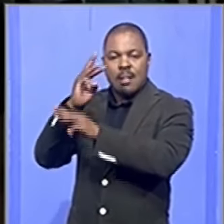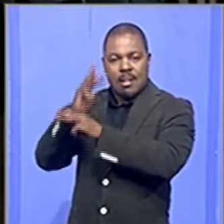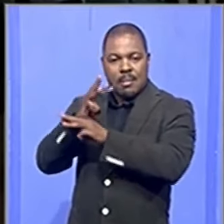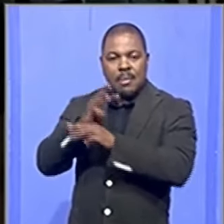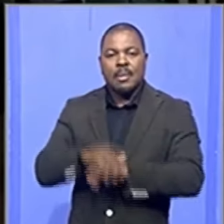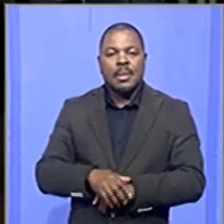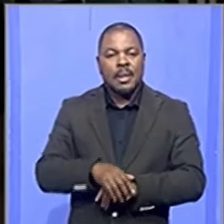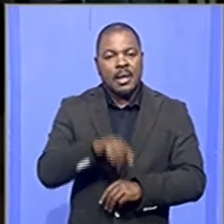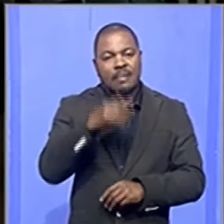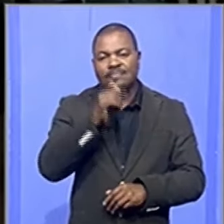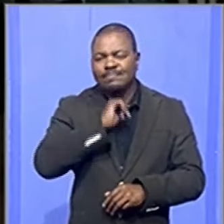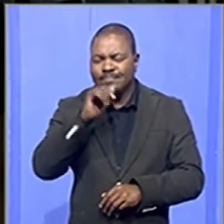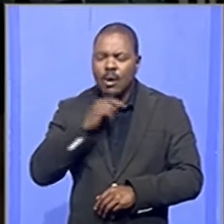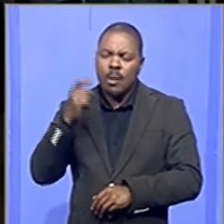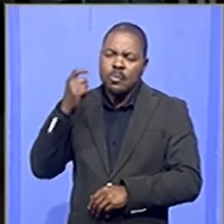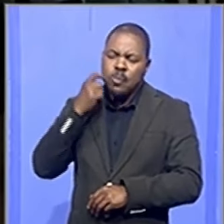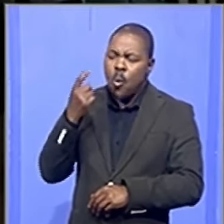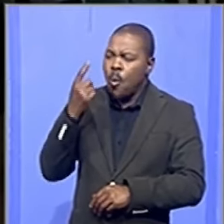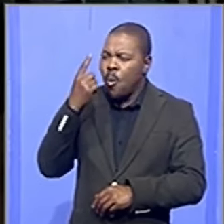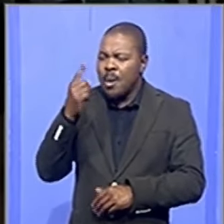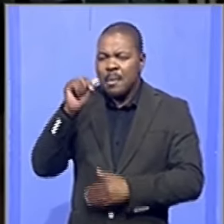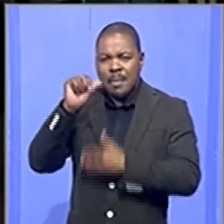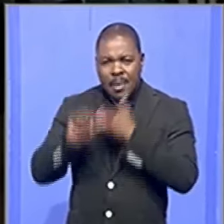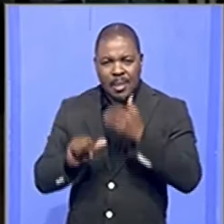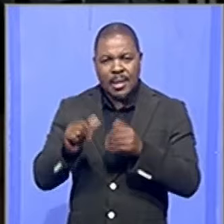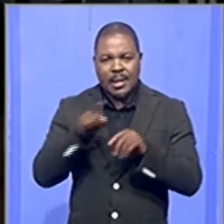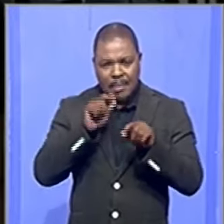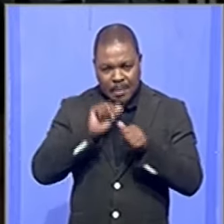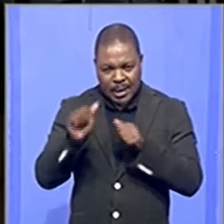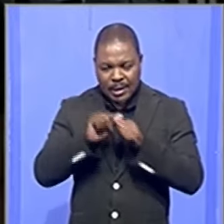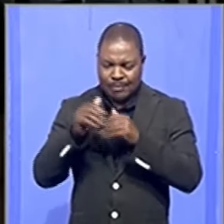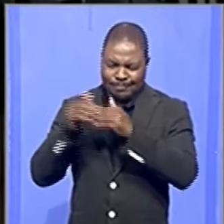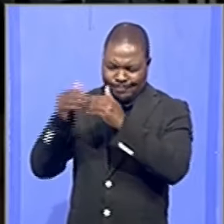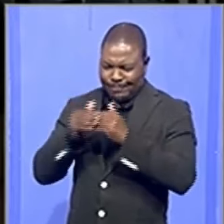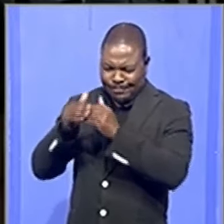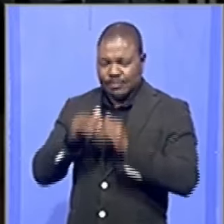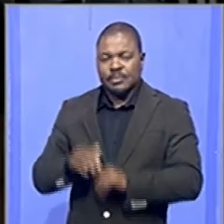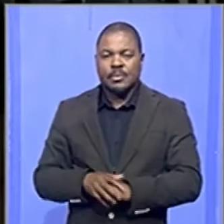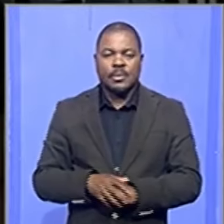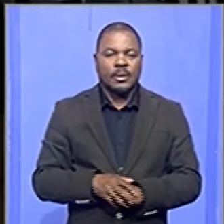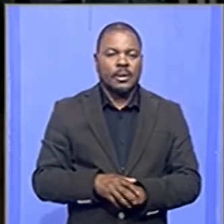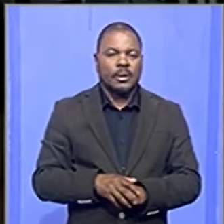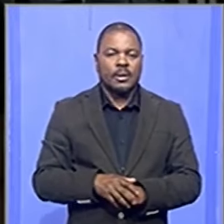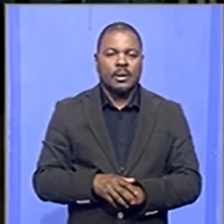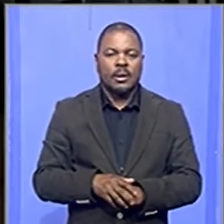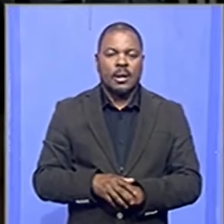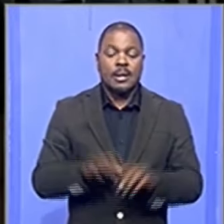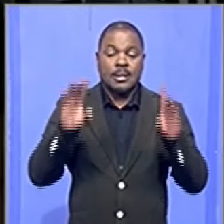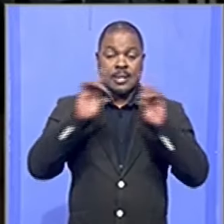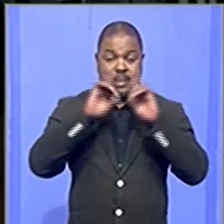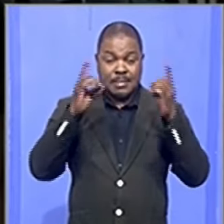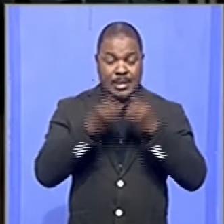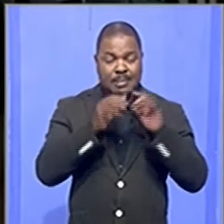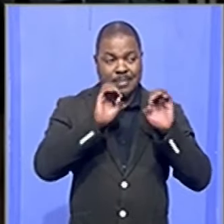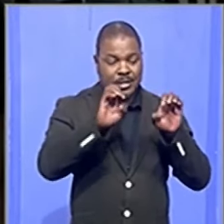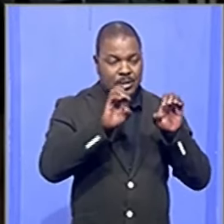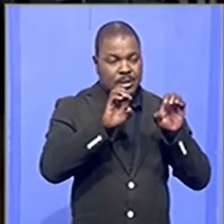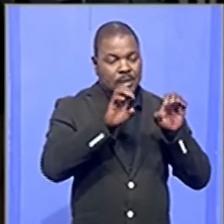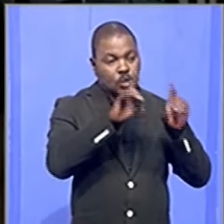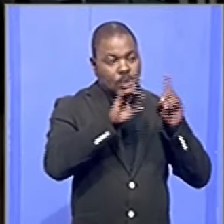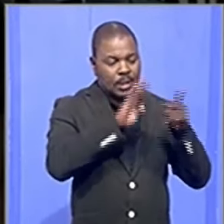ga ka ba le kgwedi ka e teng a mo letelele go tloga mathomo go ba go fitlha mafelelong nna ka re lefapha la thuto a le kopane le lefapha